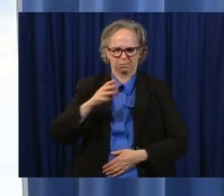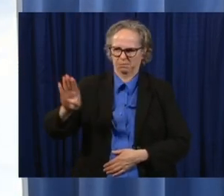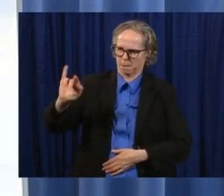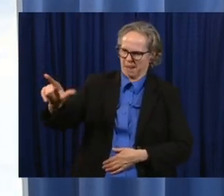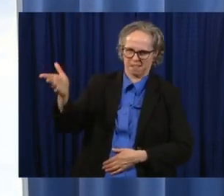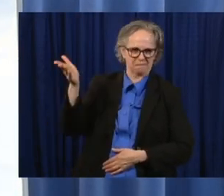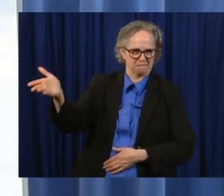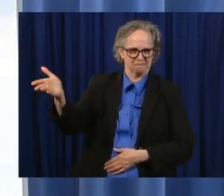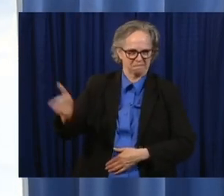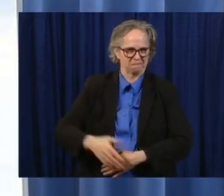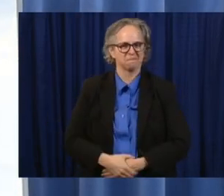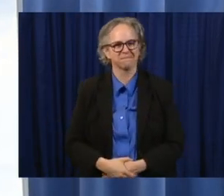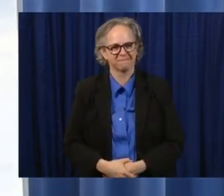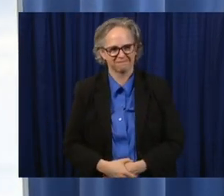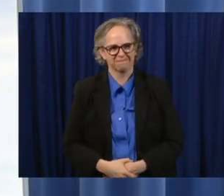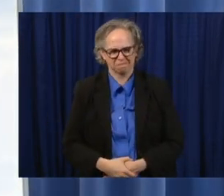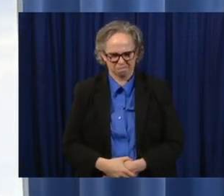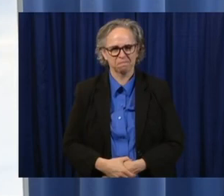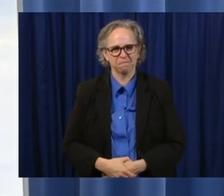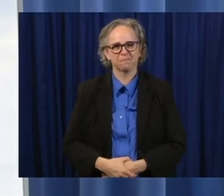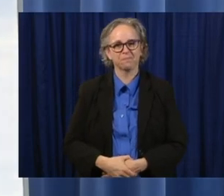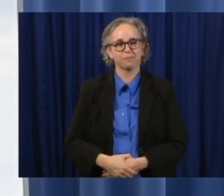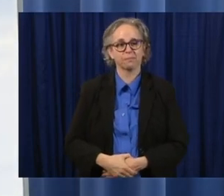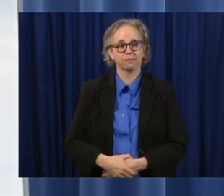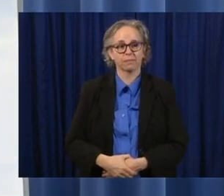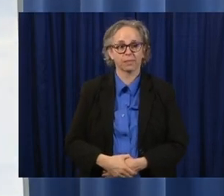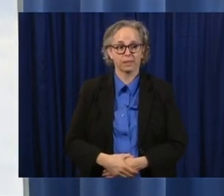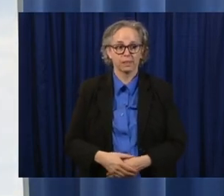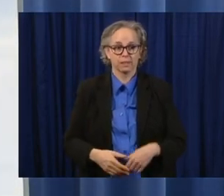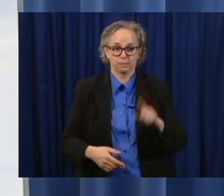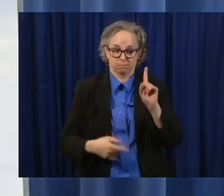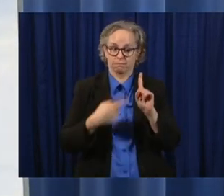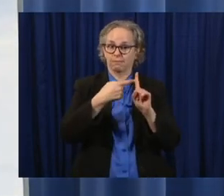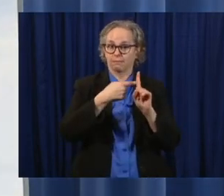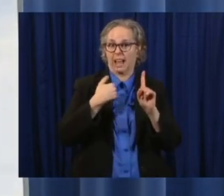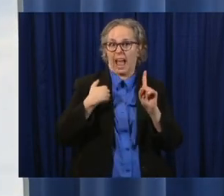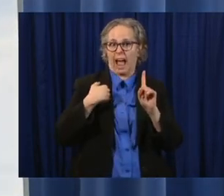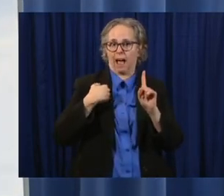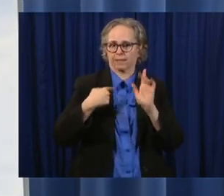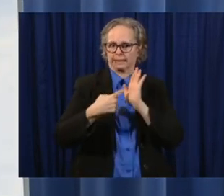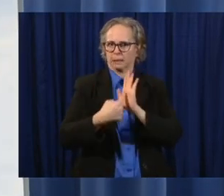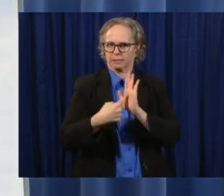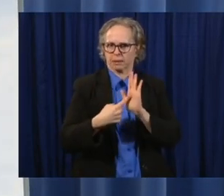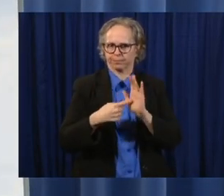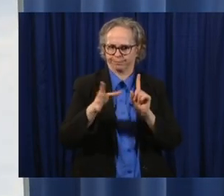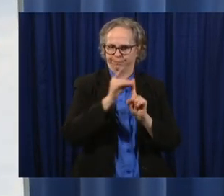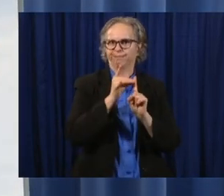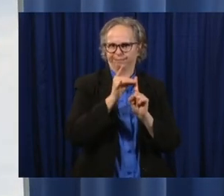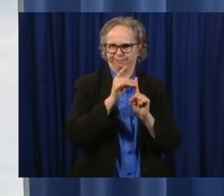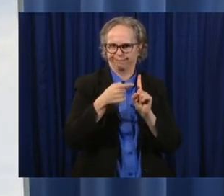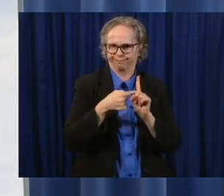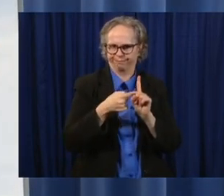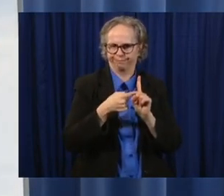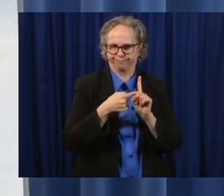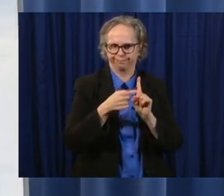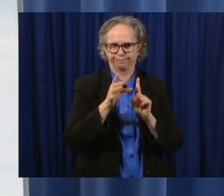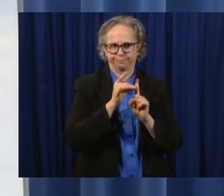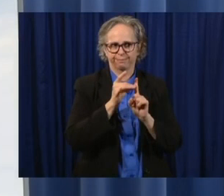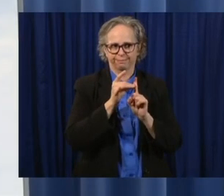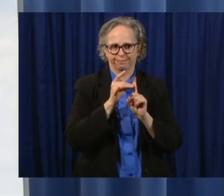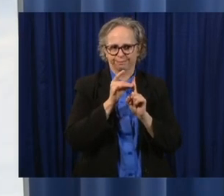here, and let's say Bill has symptoms, and then he is found to